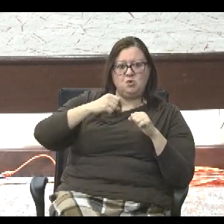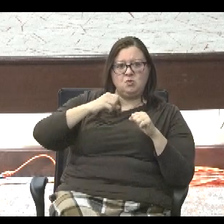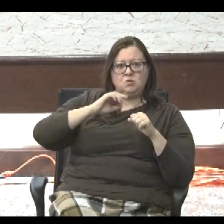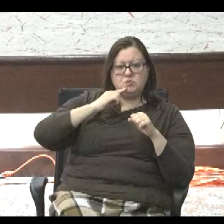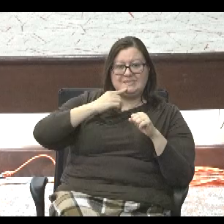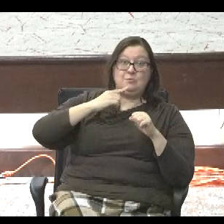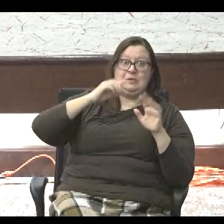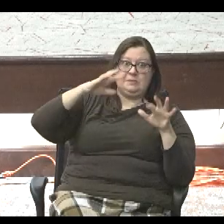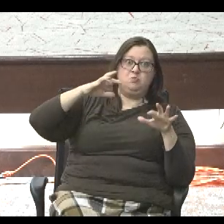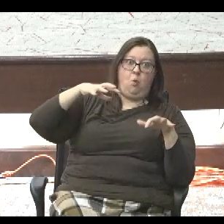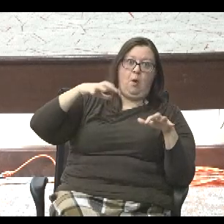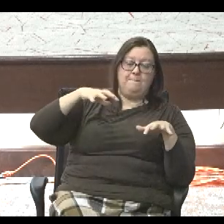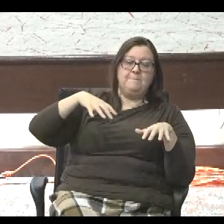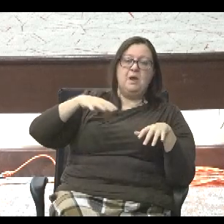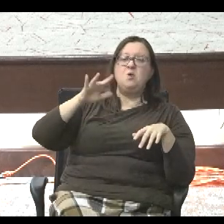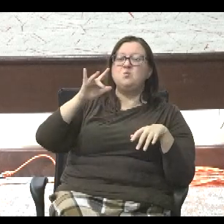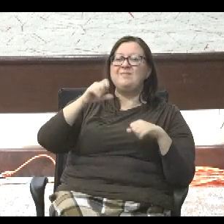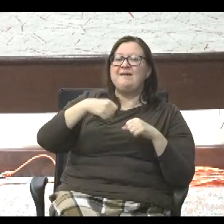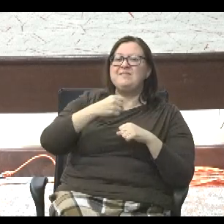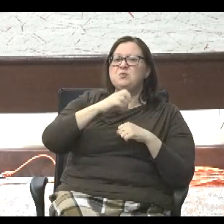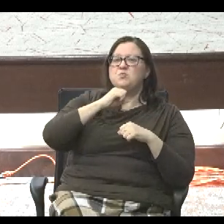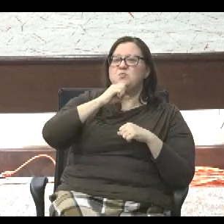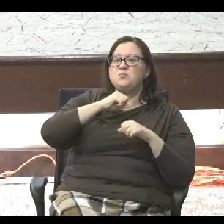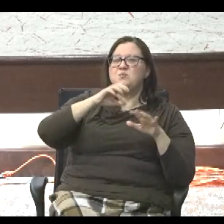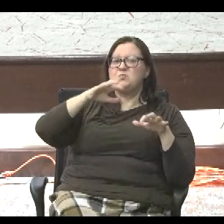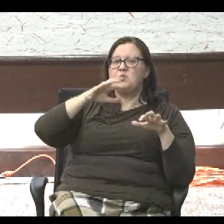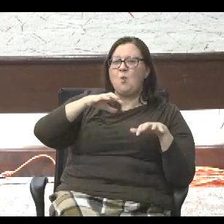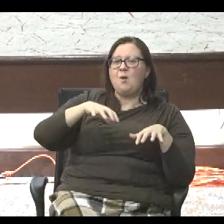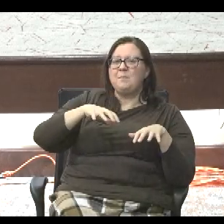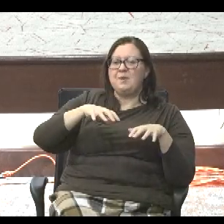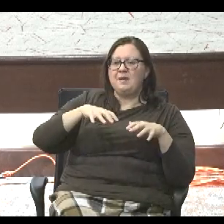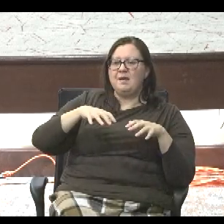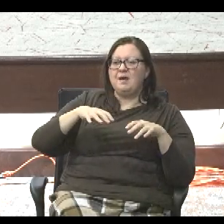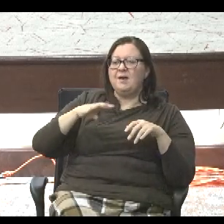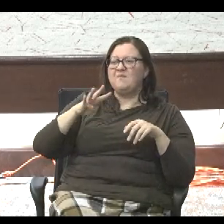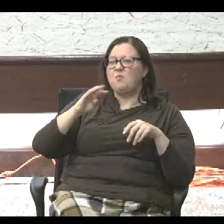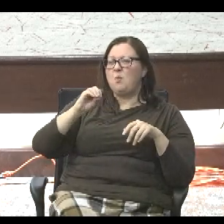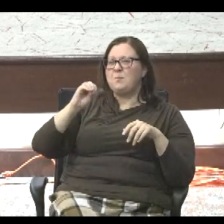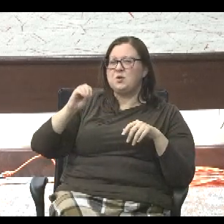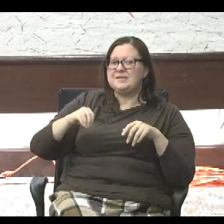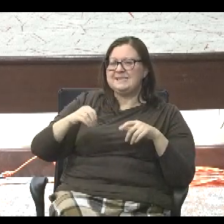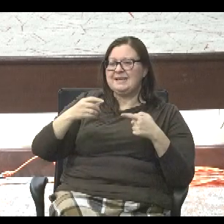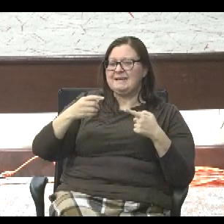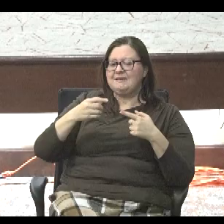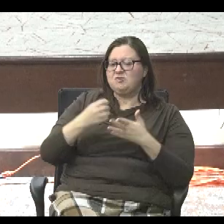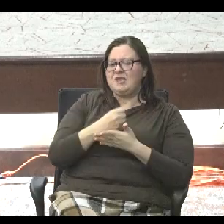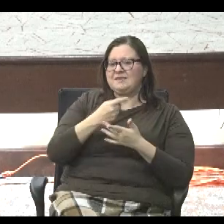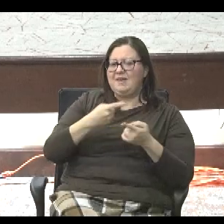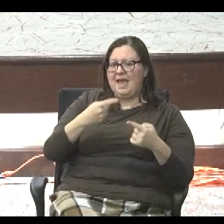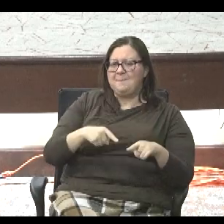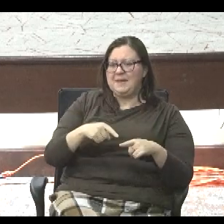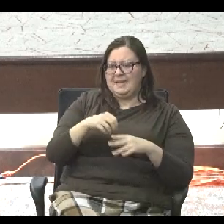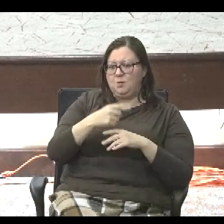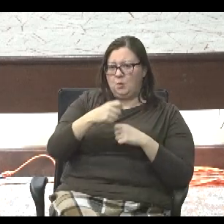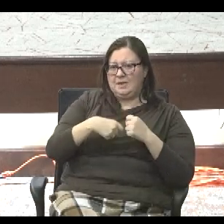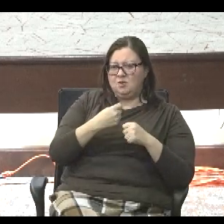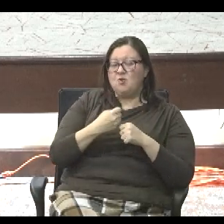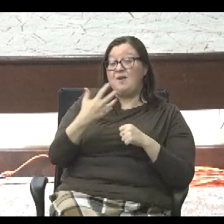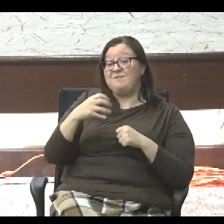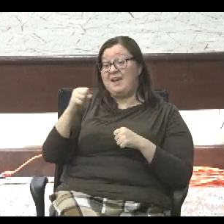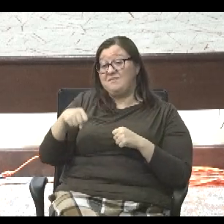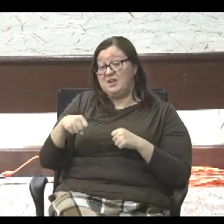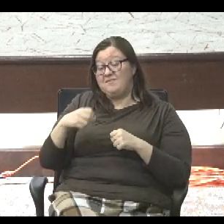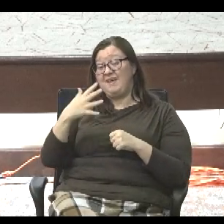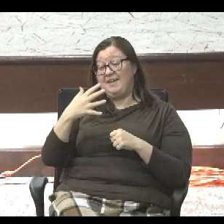difference is a 25-year storm is any storm that there's a 4% chance of that happening in a year. A 5-year storm is a